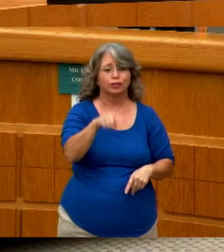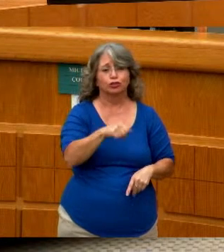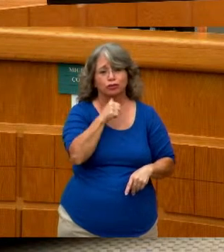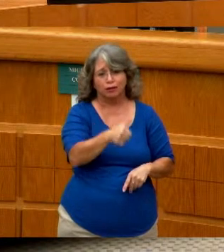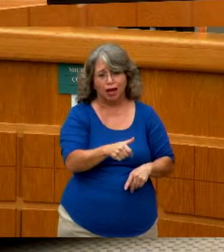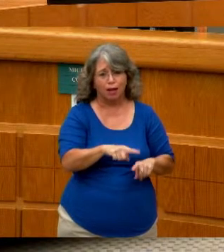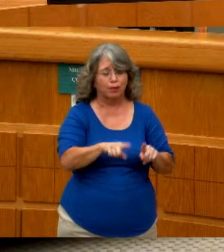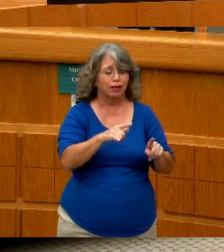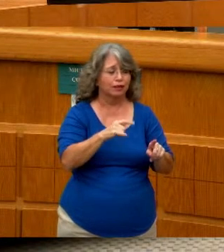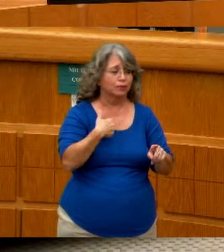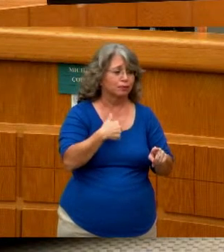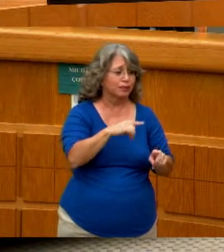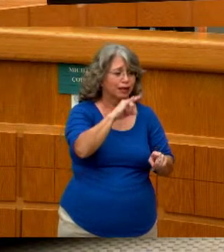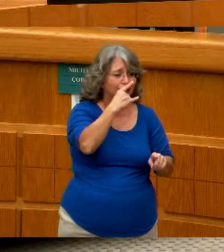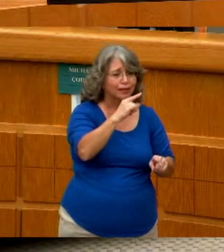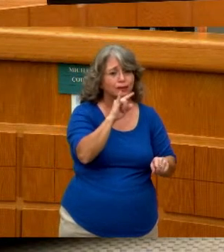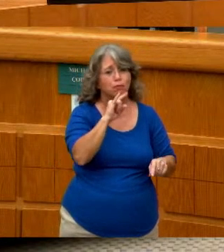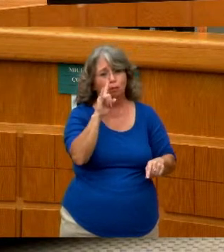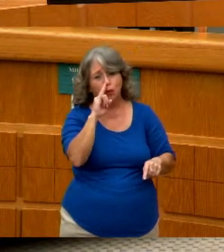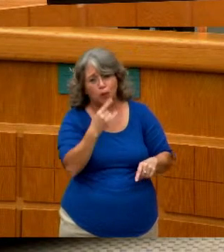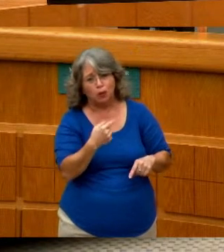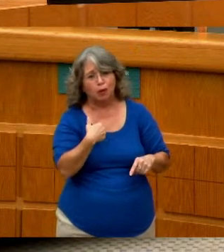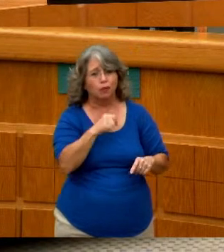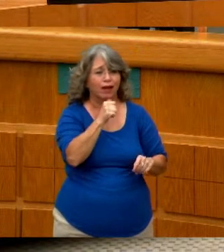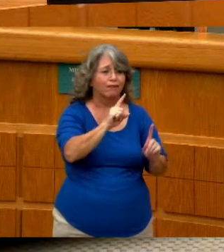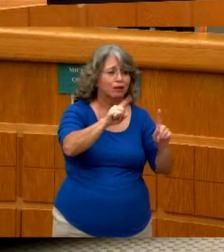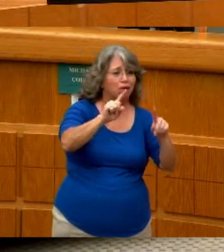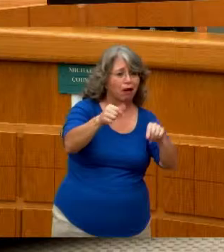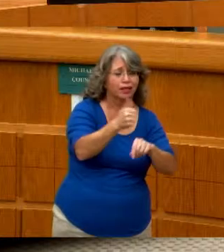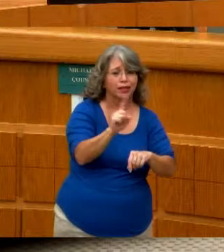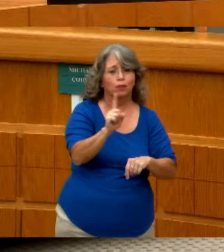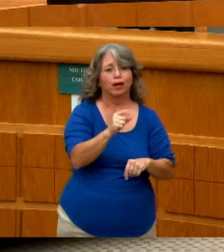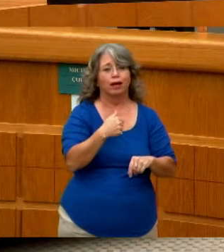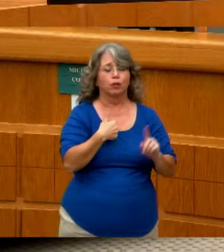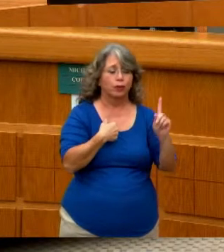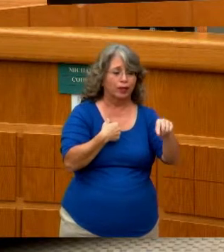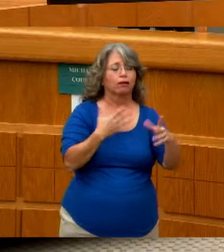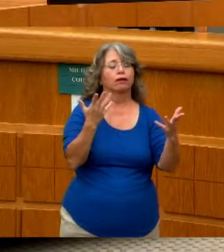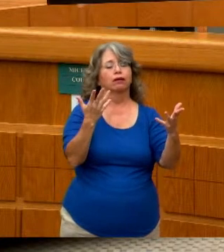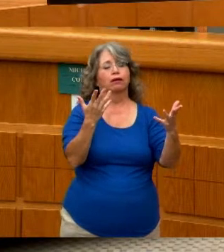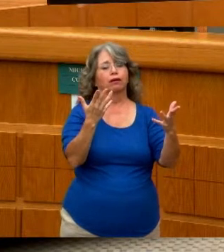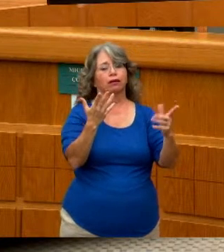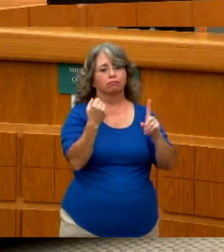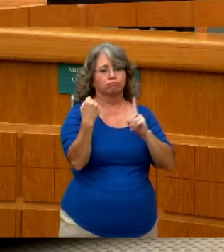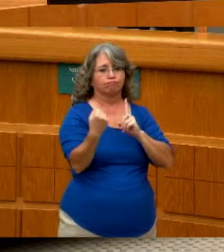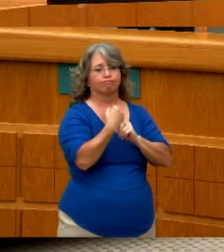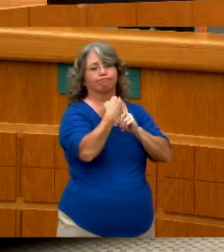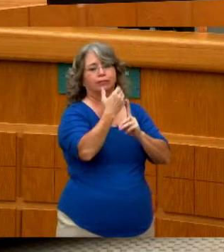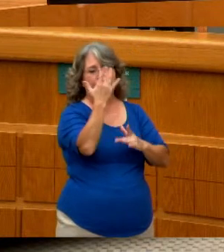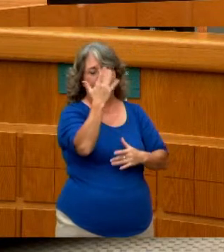were tired. My kids haven't gone to a birthday party in forever. We went. Got it.